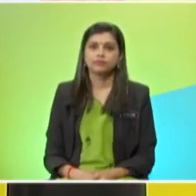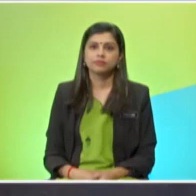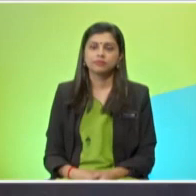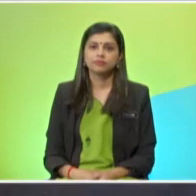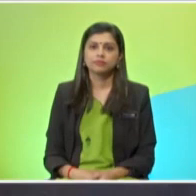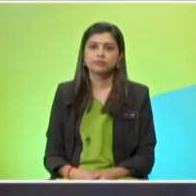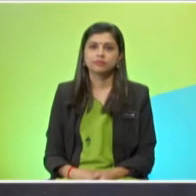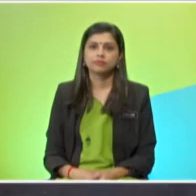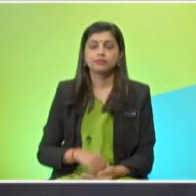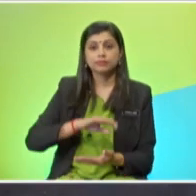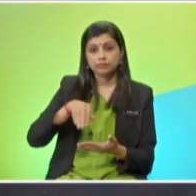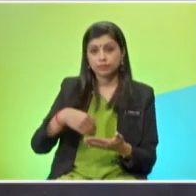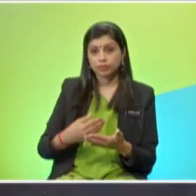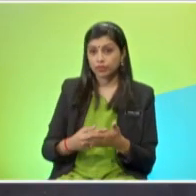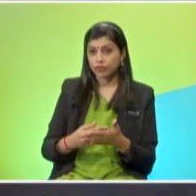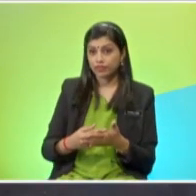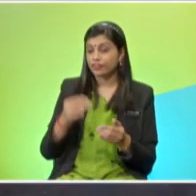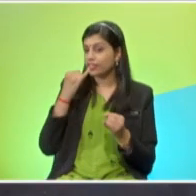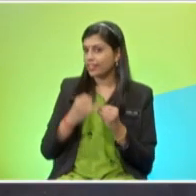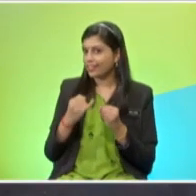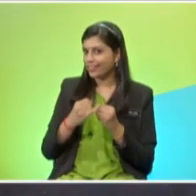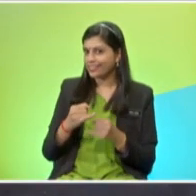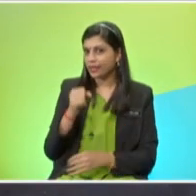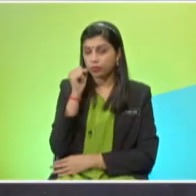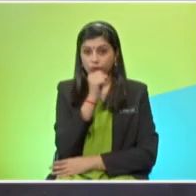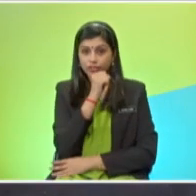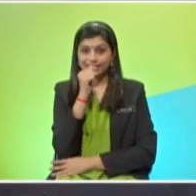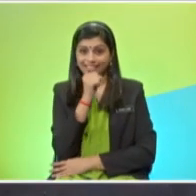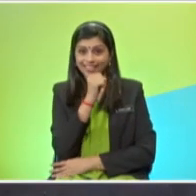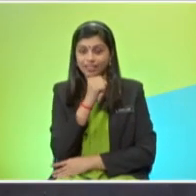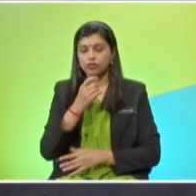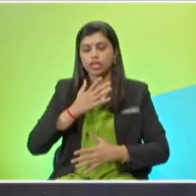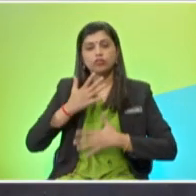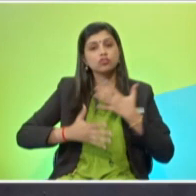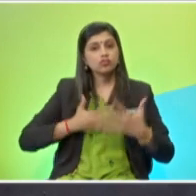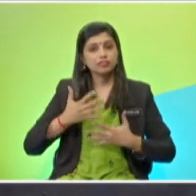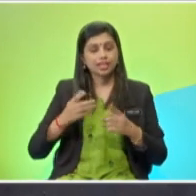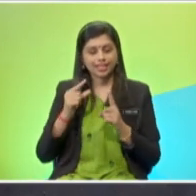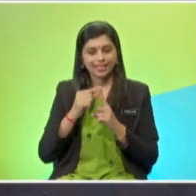Okay. I'm sure all of you are excited. Let's all sing together. Okay. The song is called